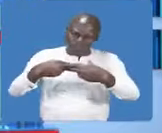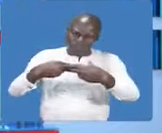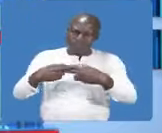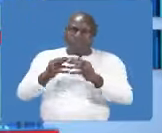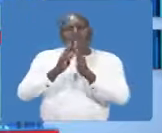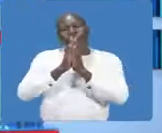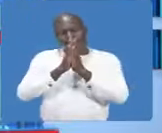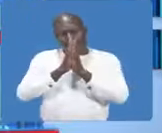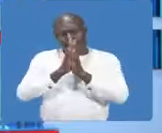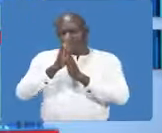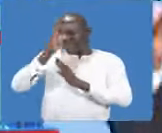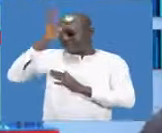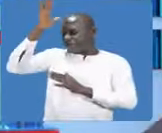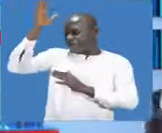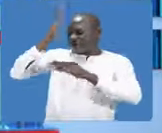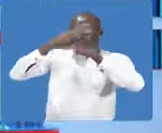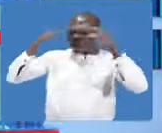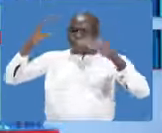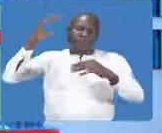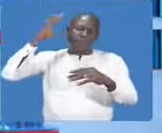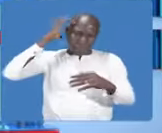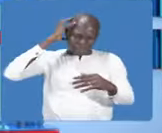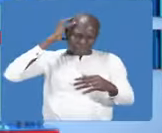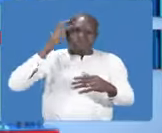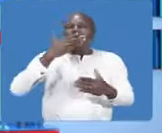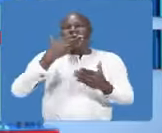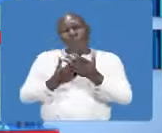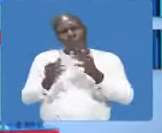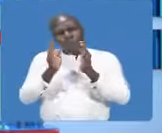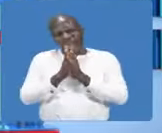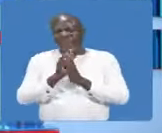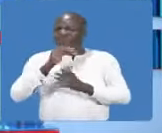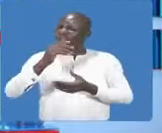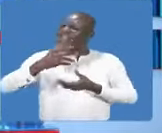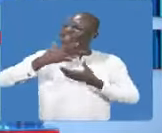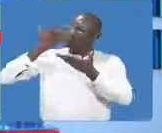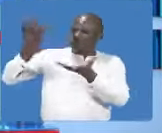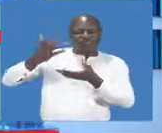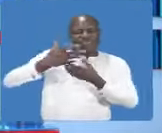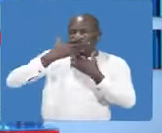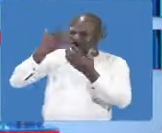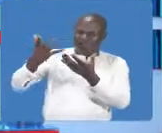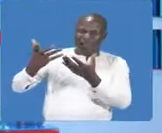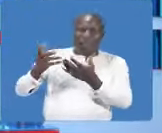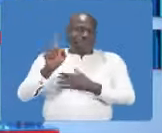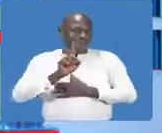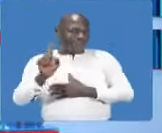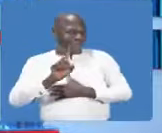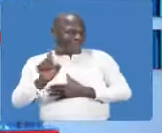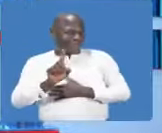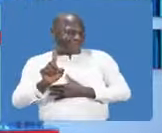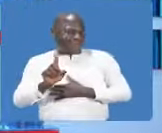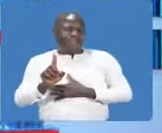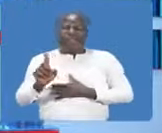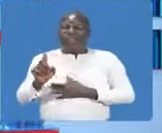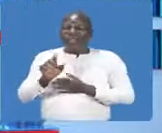the empire. I say, and I say. Empire papa on yangupo etienu enyan tiatiamu. Pe babia